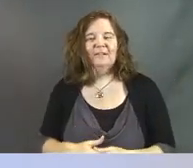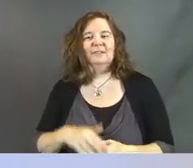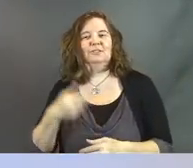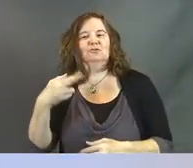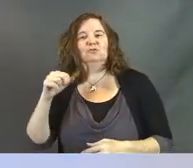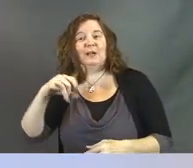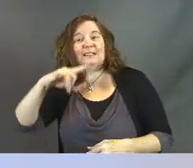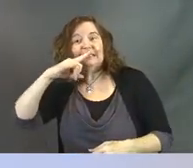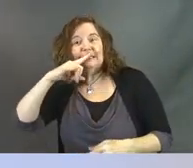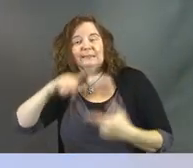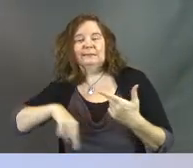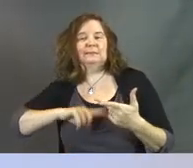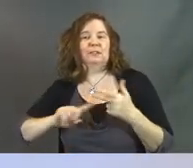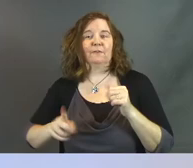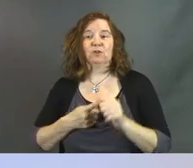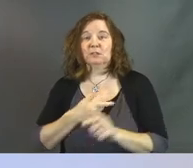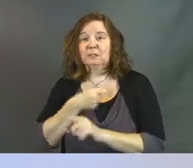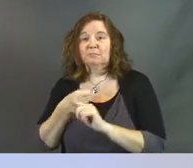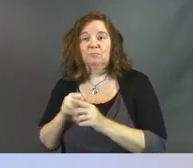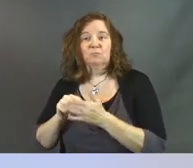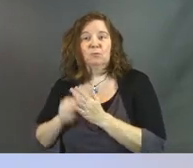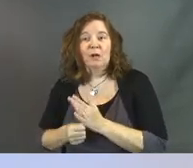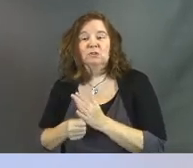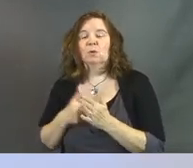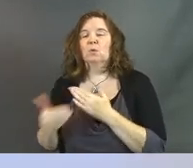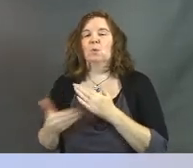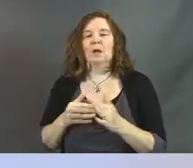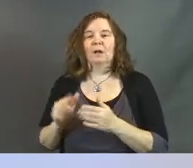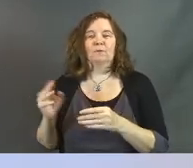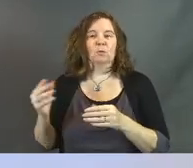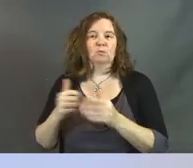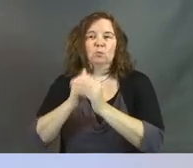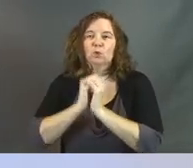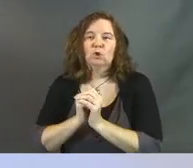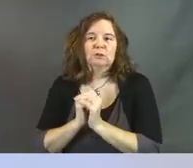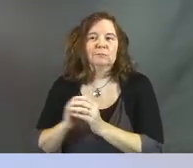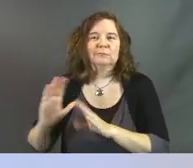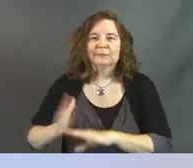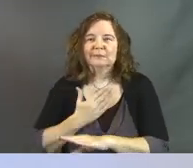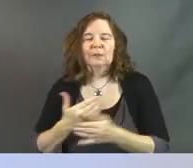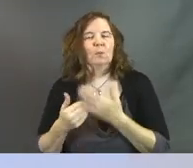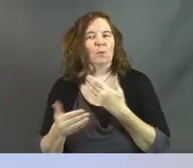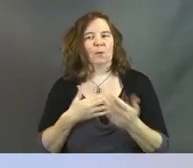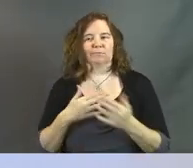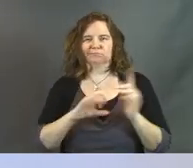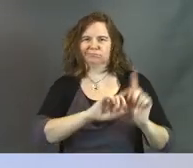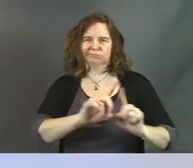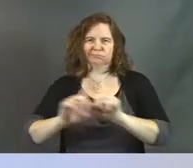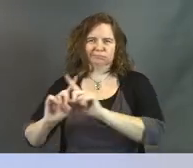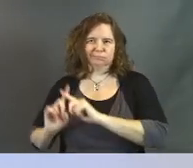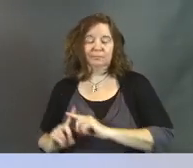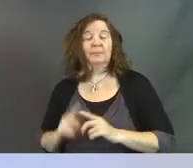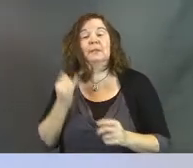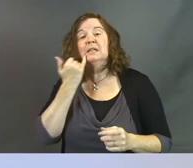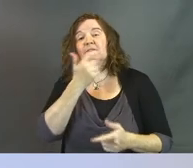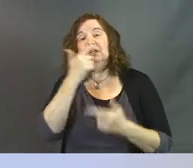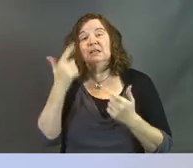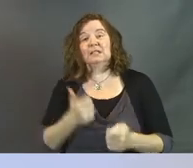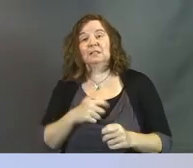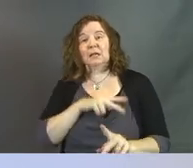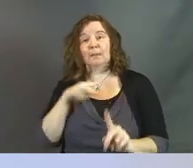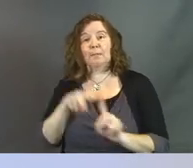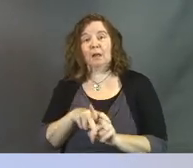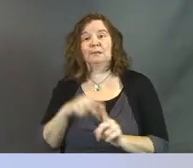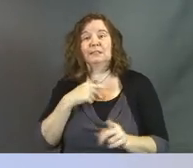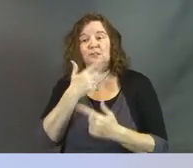First Impressions, whatever that is. Worship and Media, the Worship Collective. Come on, all great things here at Grace Fellowship Church. But if you're interested in getting